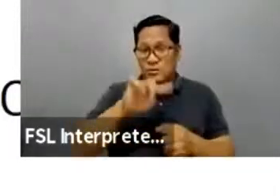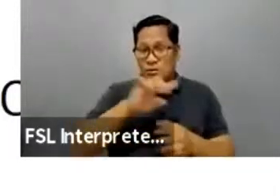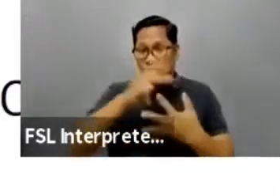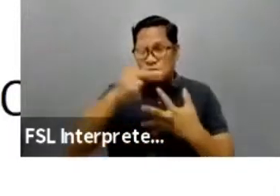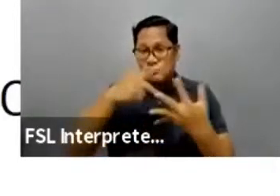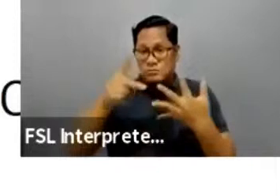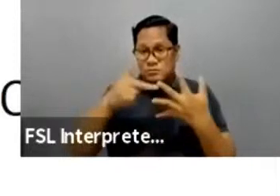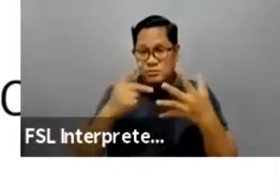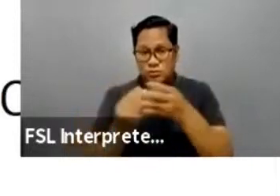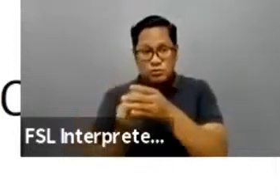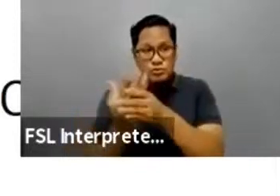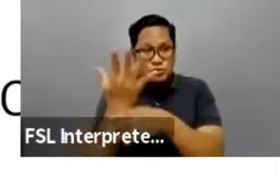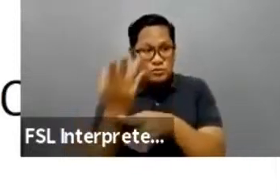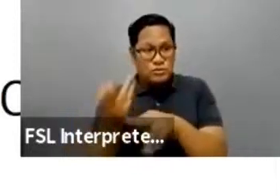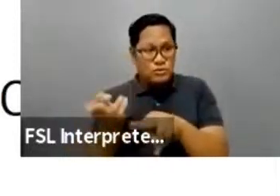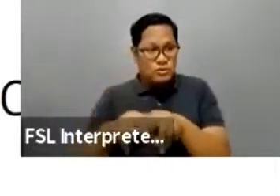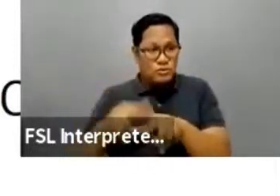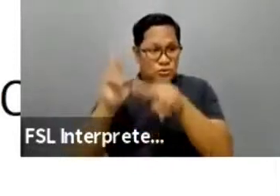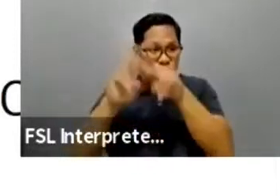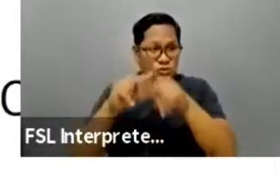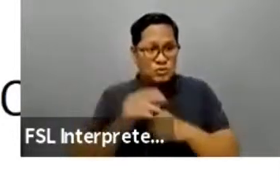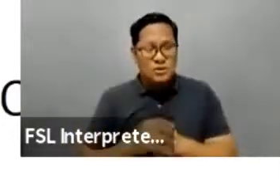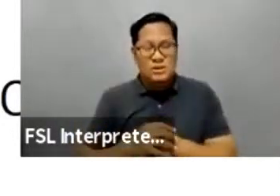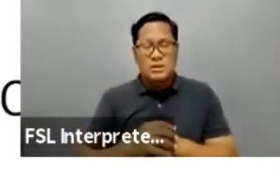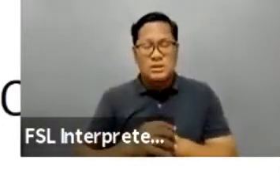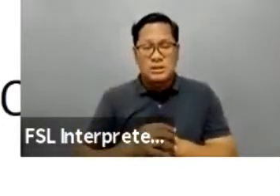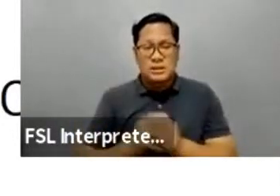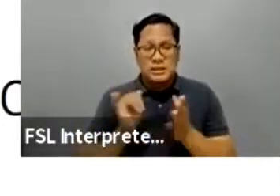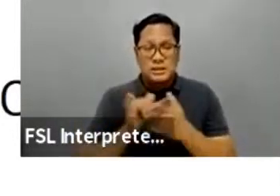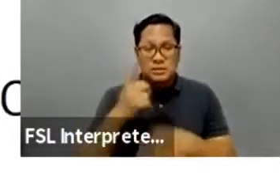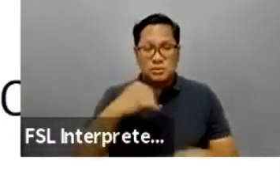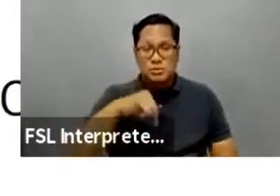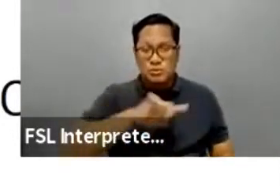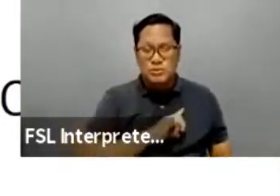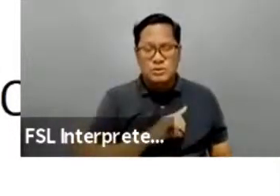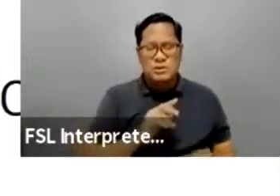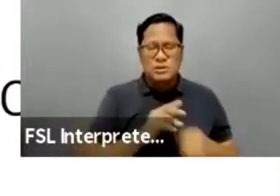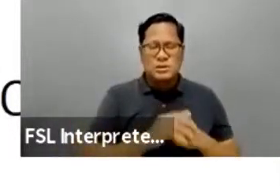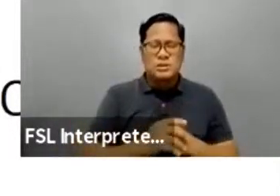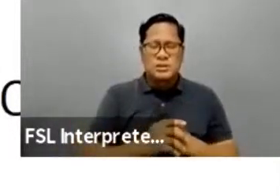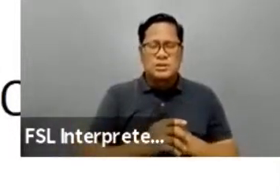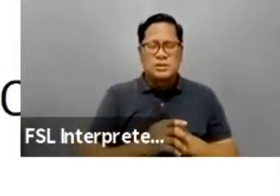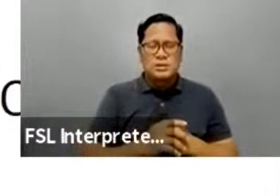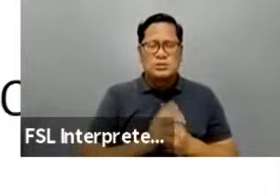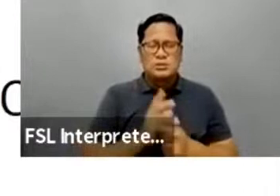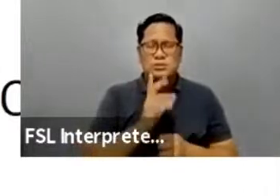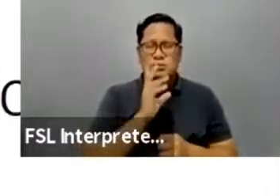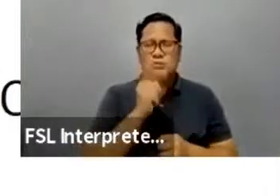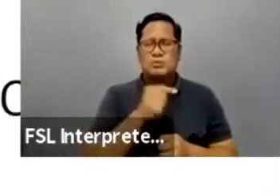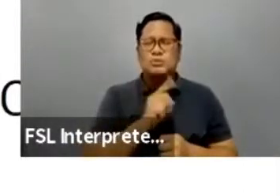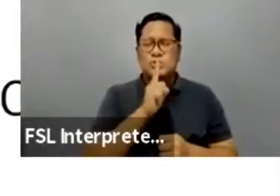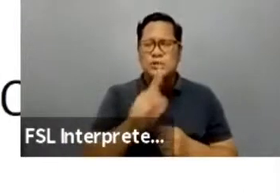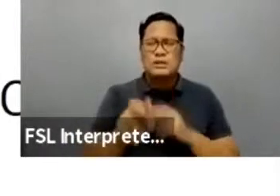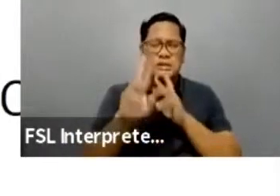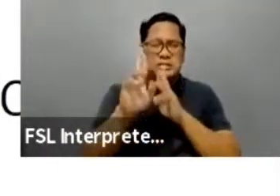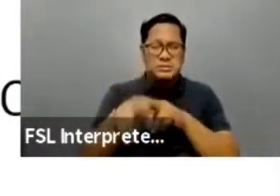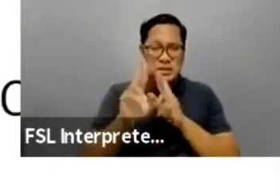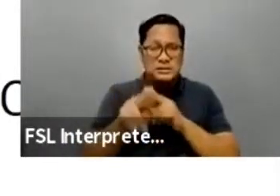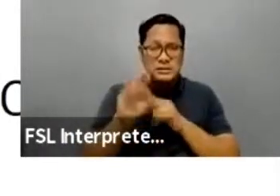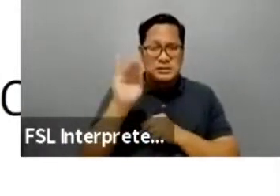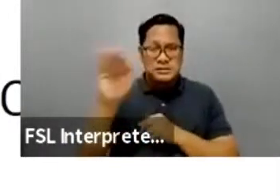growing. And that's needs. How do you build a system which is responsive to demand? Demand here